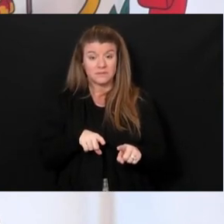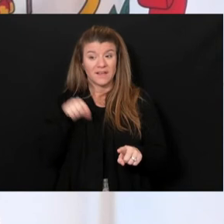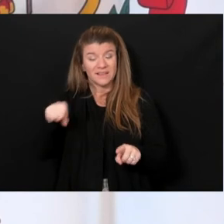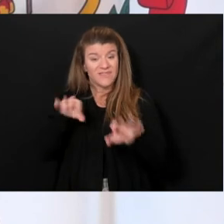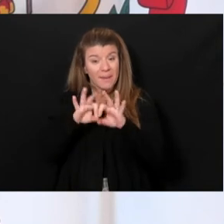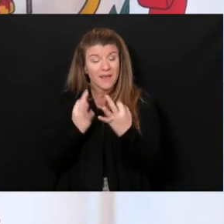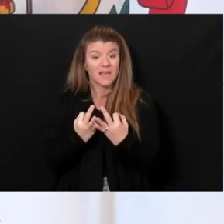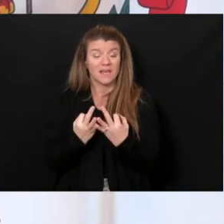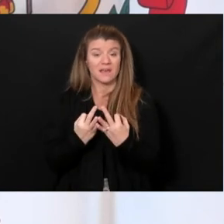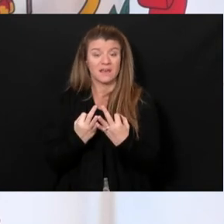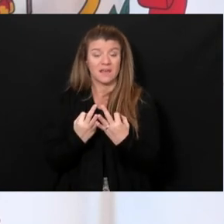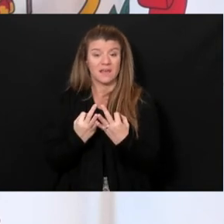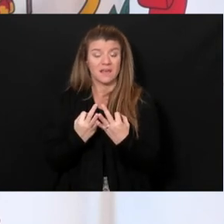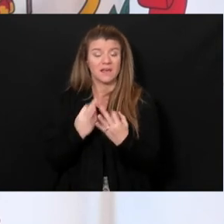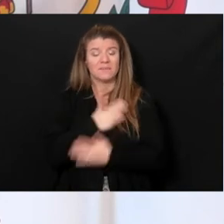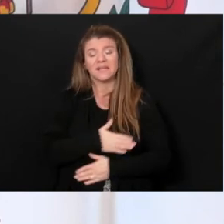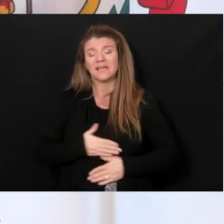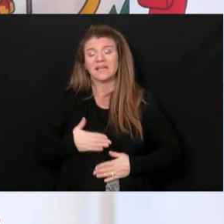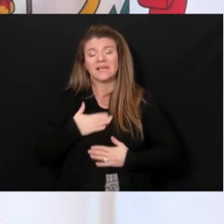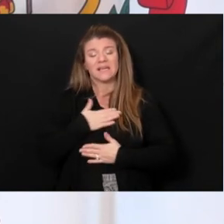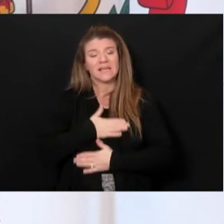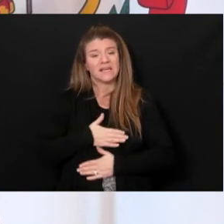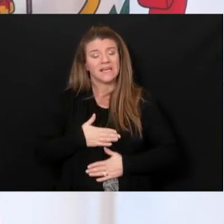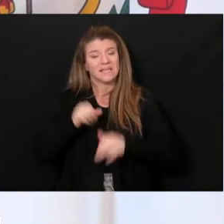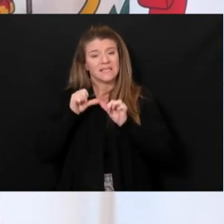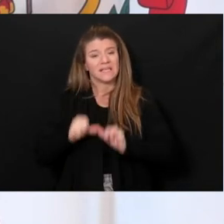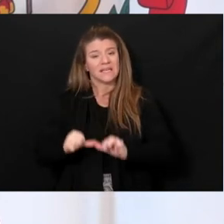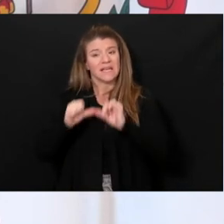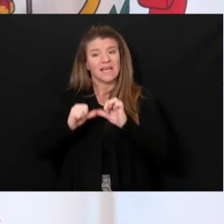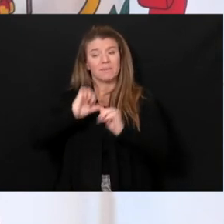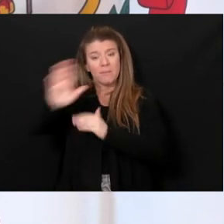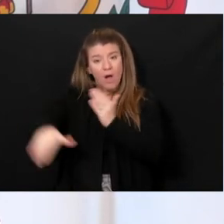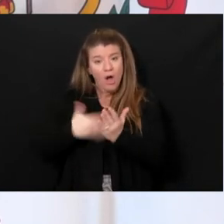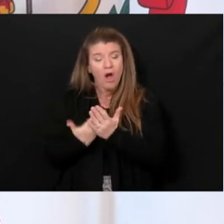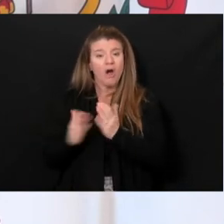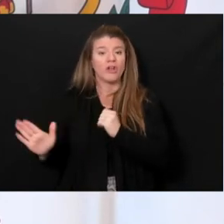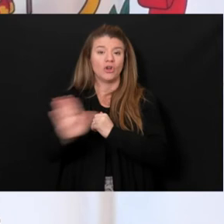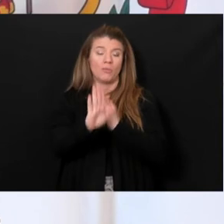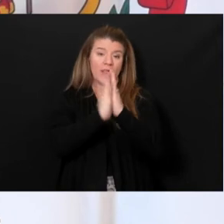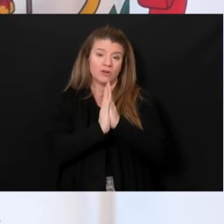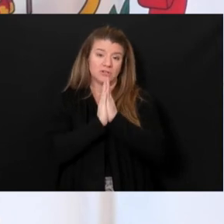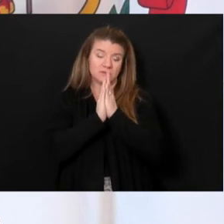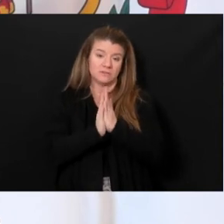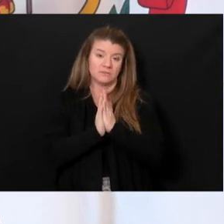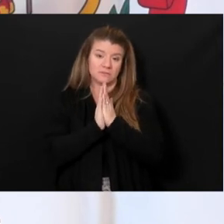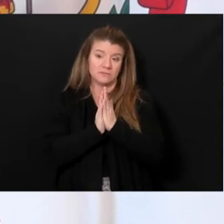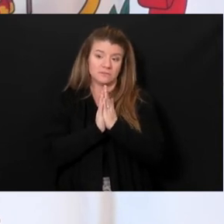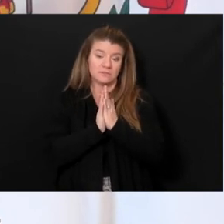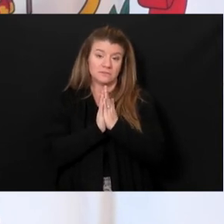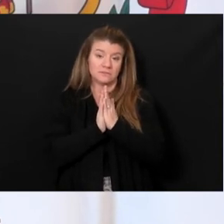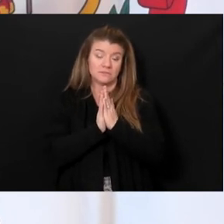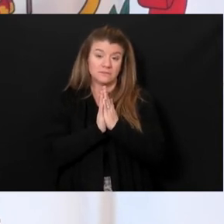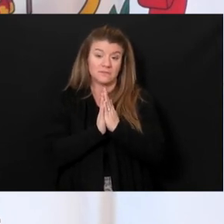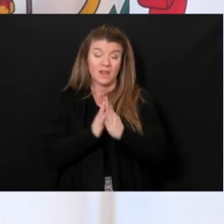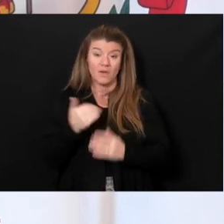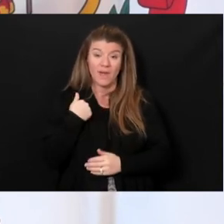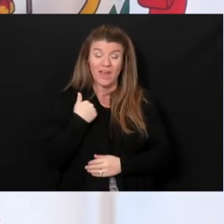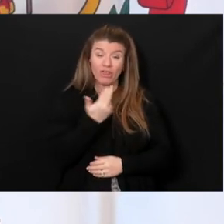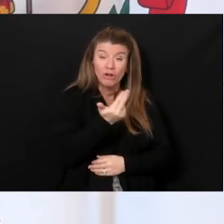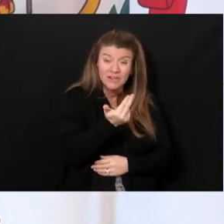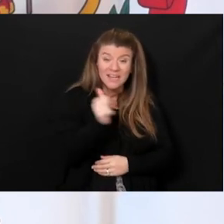family. Please, please, please keep all of them in your prayers. Daughters 13 and 10 years